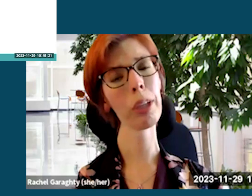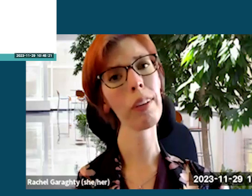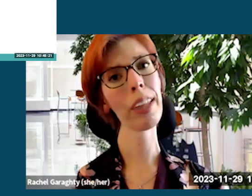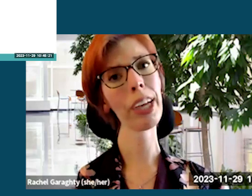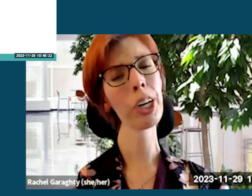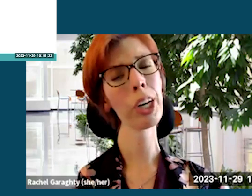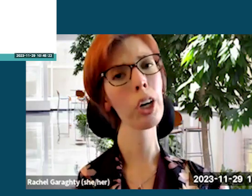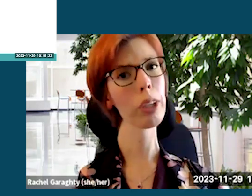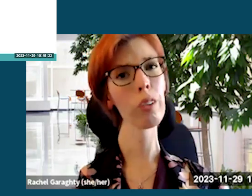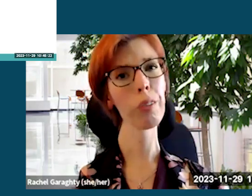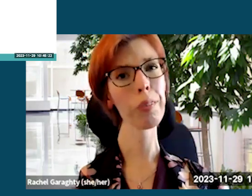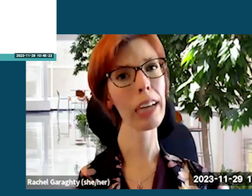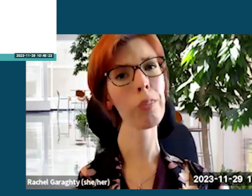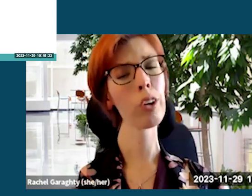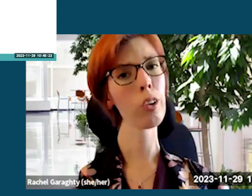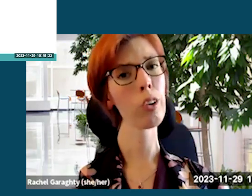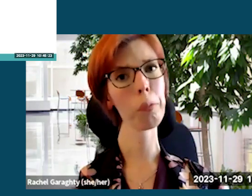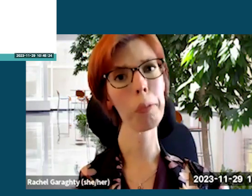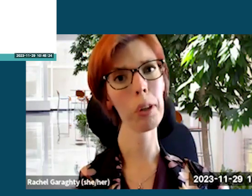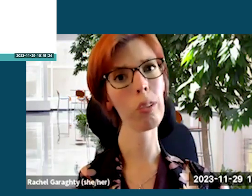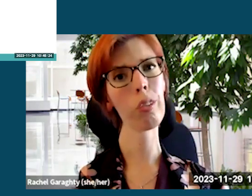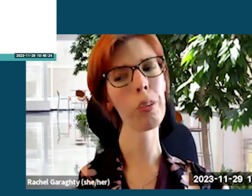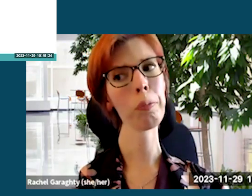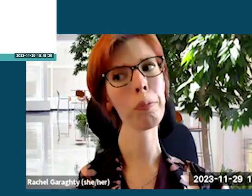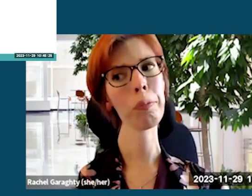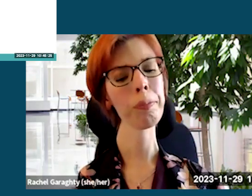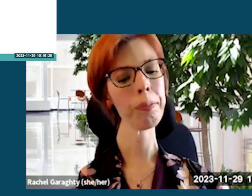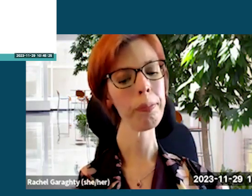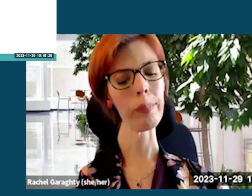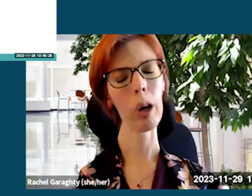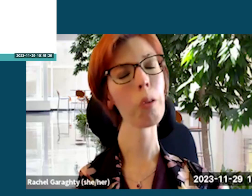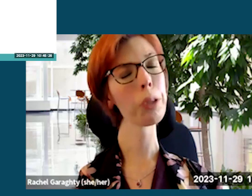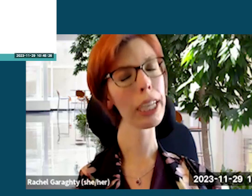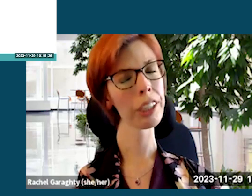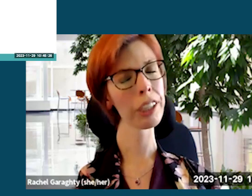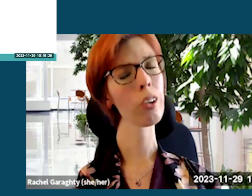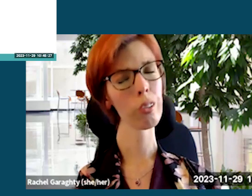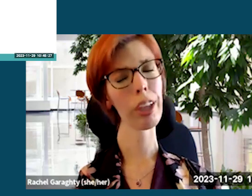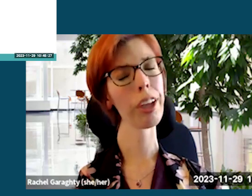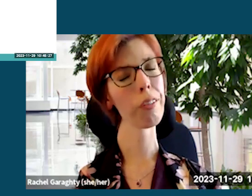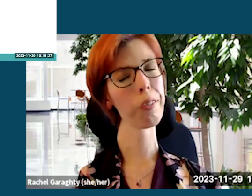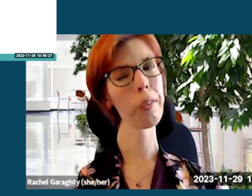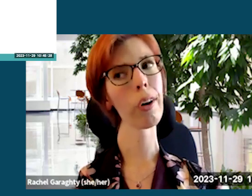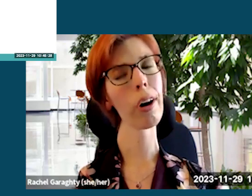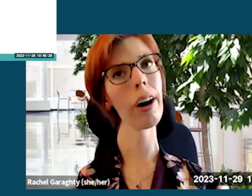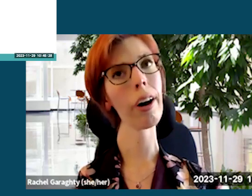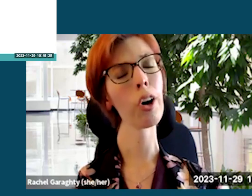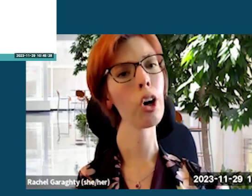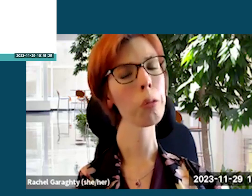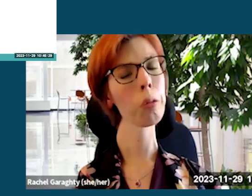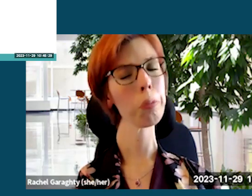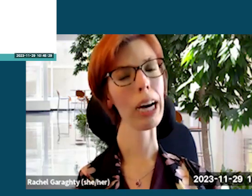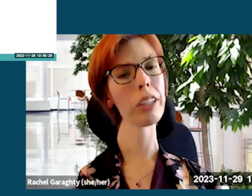the community because of lack of supports. What I can say for